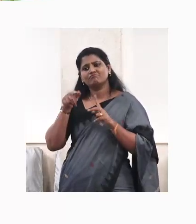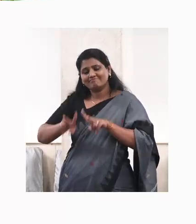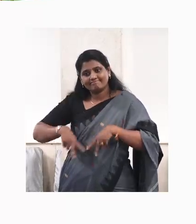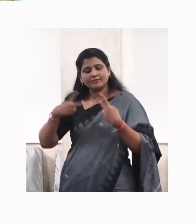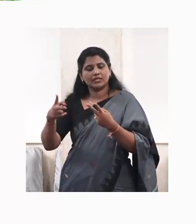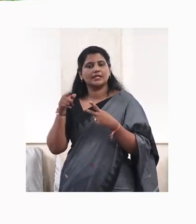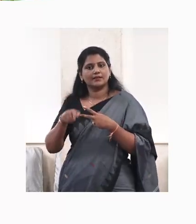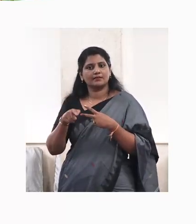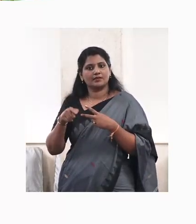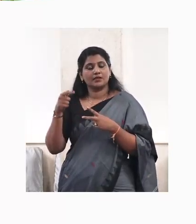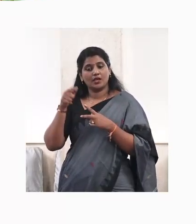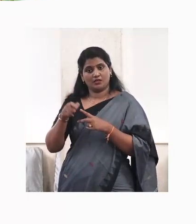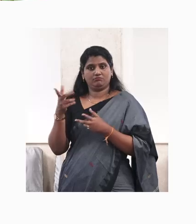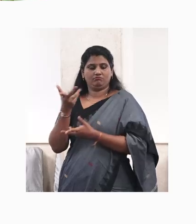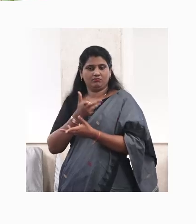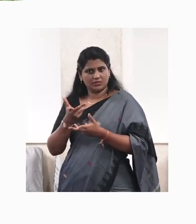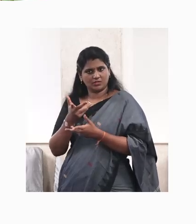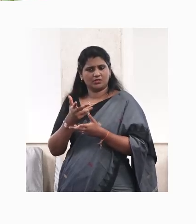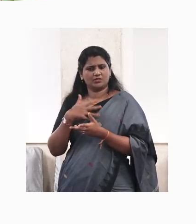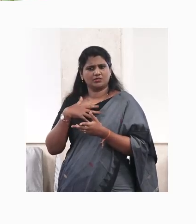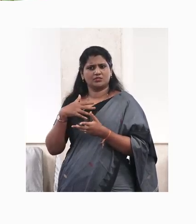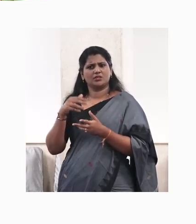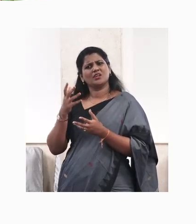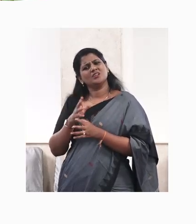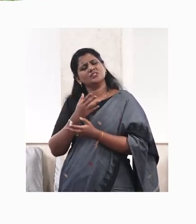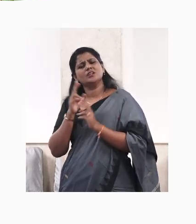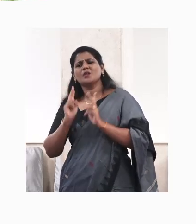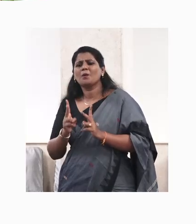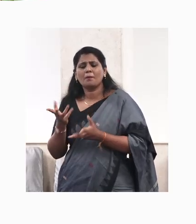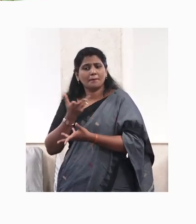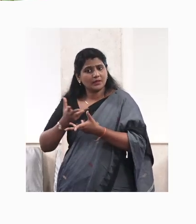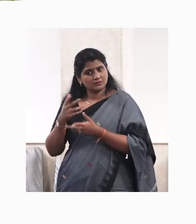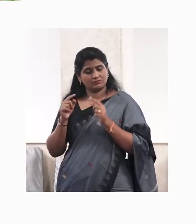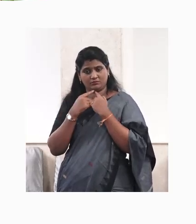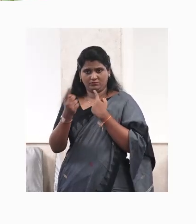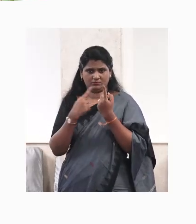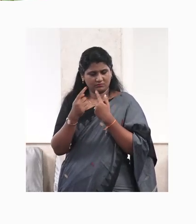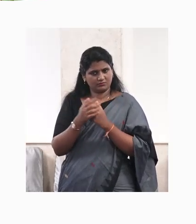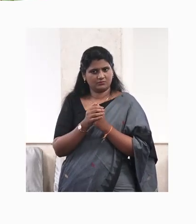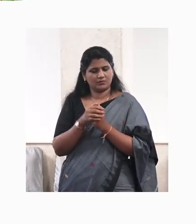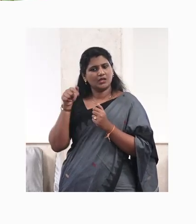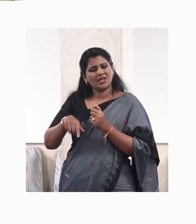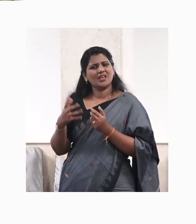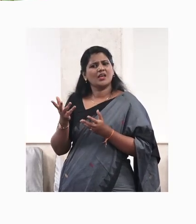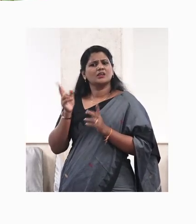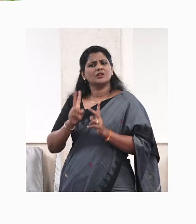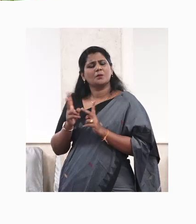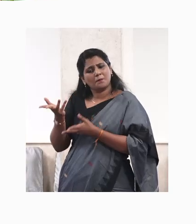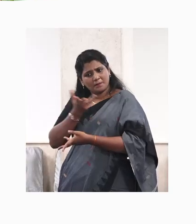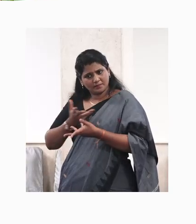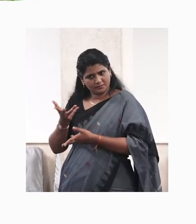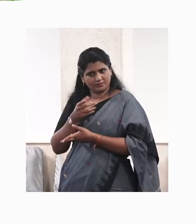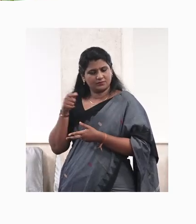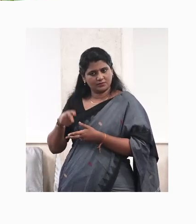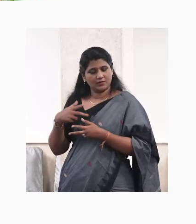difference between a discussion, a common discussion, and a dialogue. In a common discussion, your need,